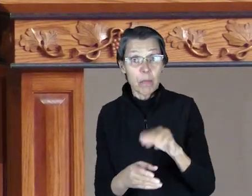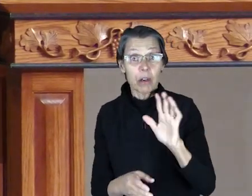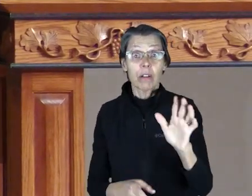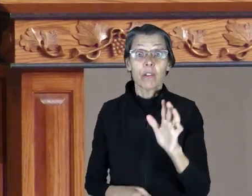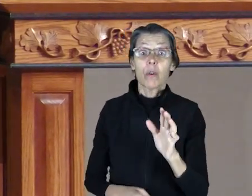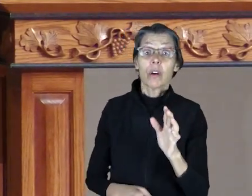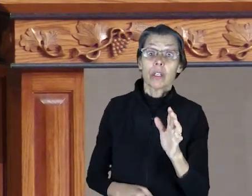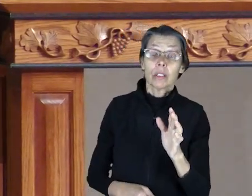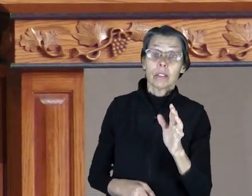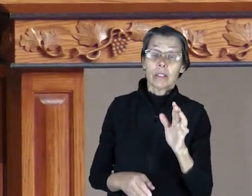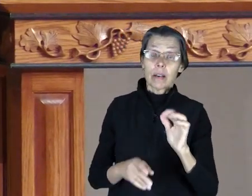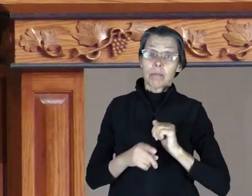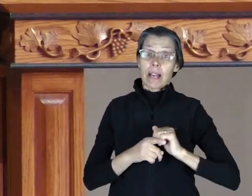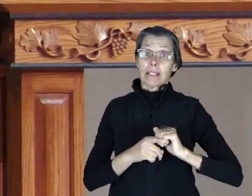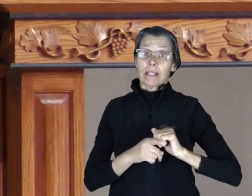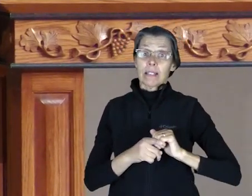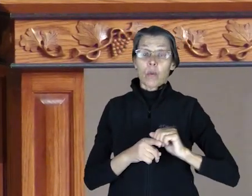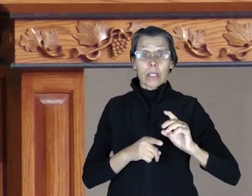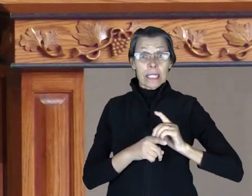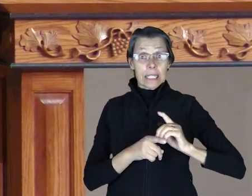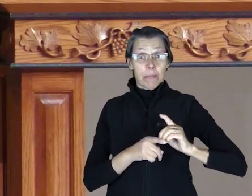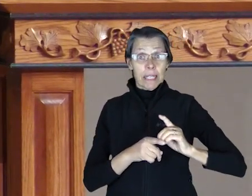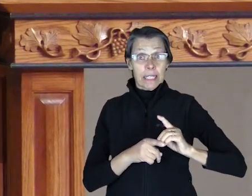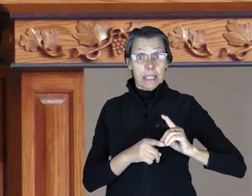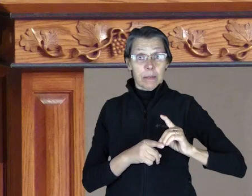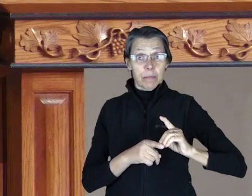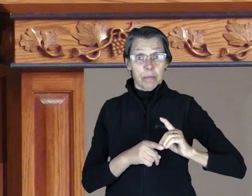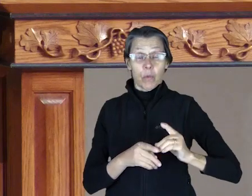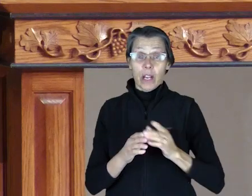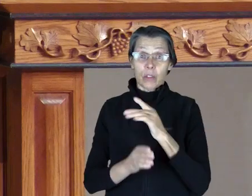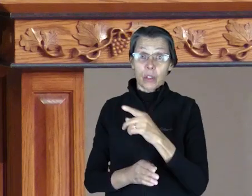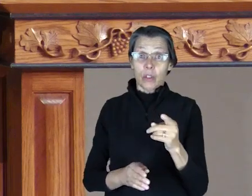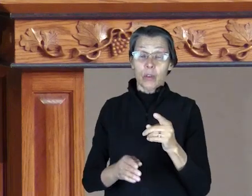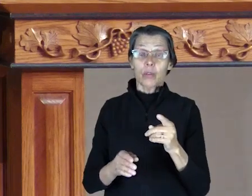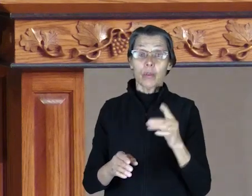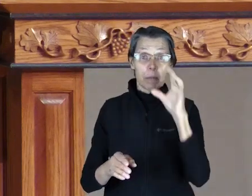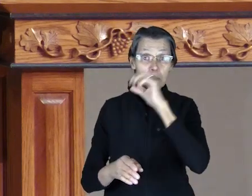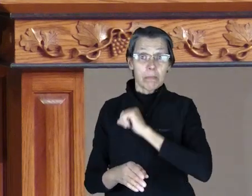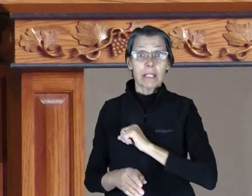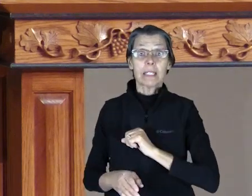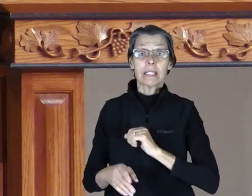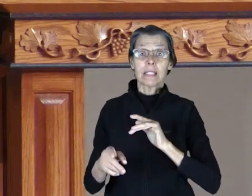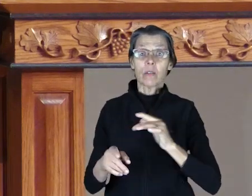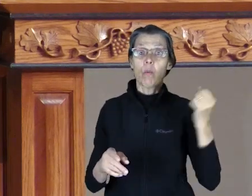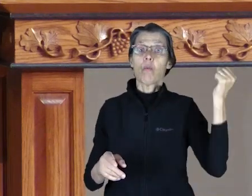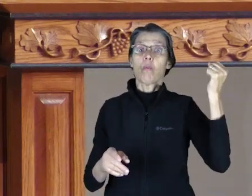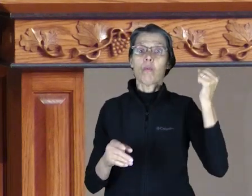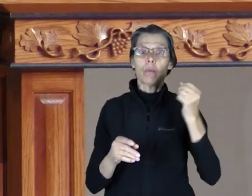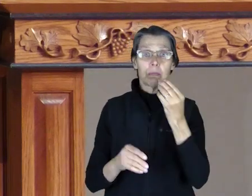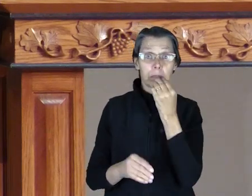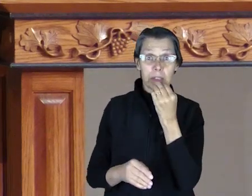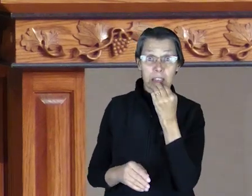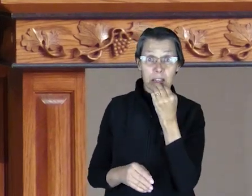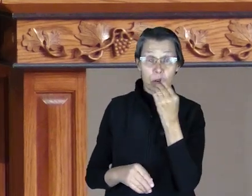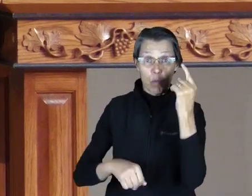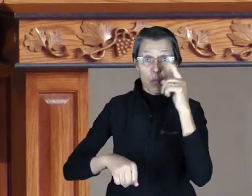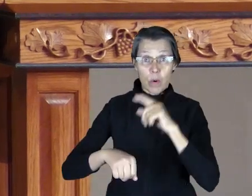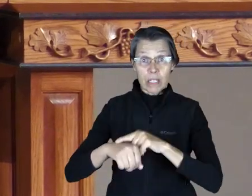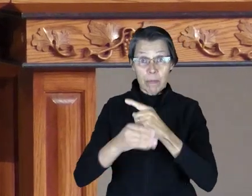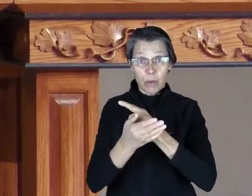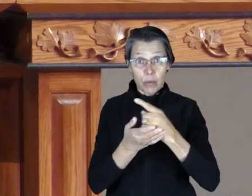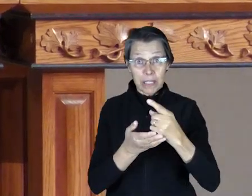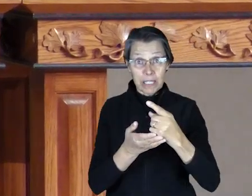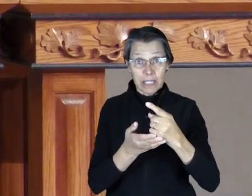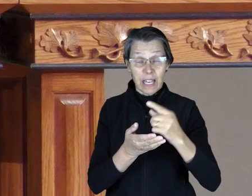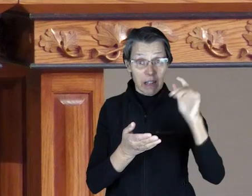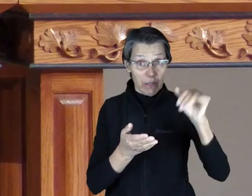choose, as a part of perhaps a fasting discipline this year, we're inviting you to skip a meal one time a week, or maybe do a day